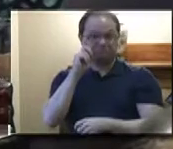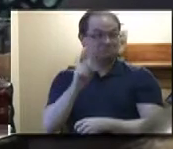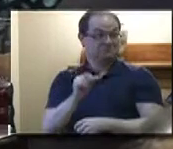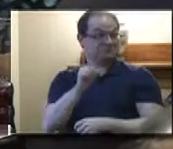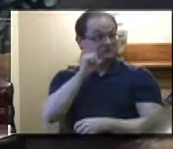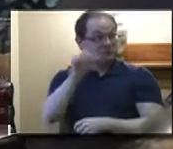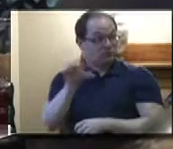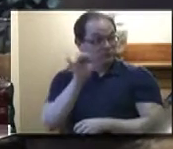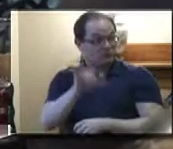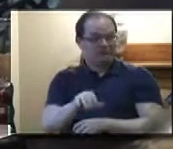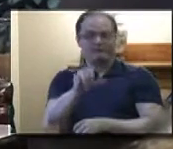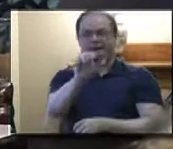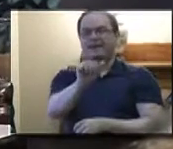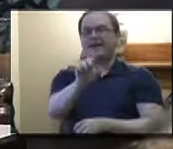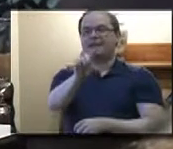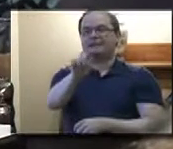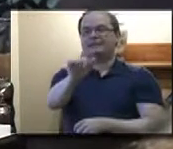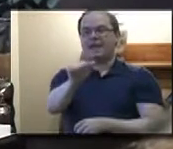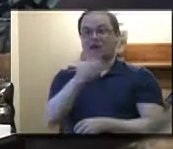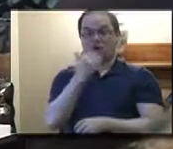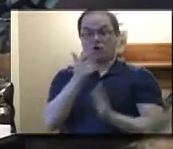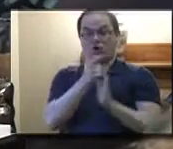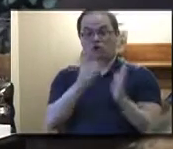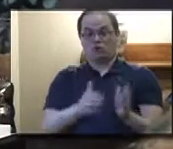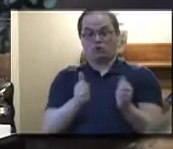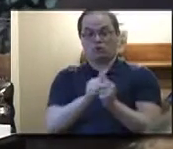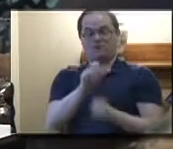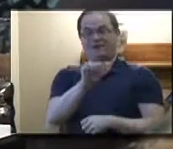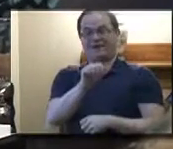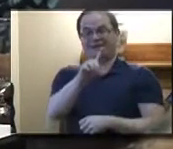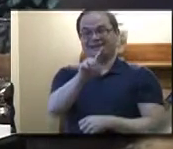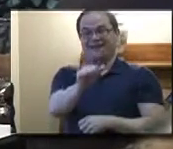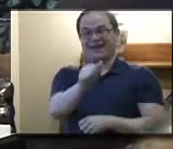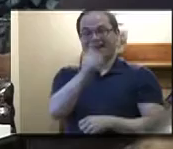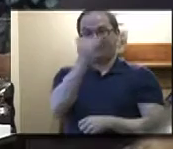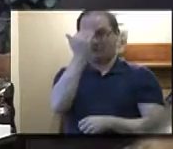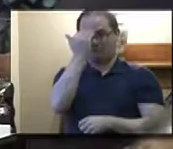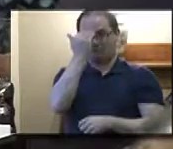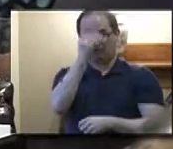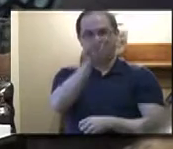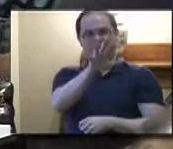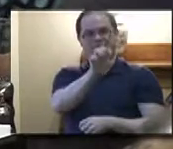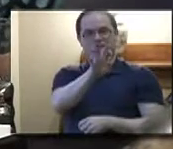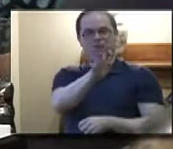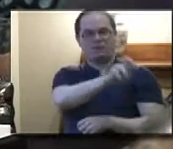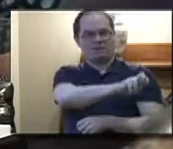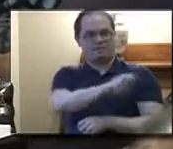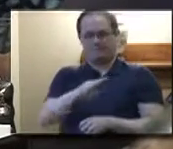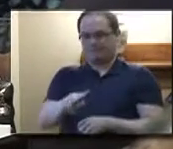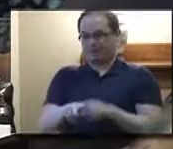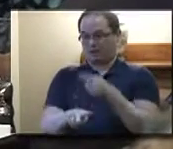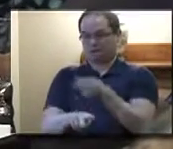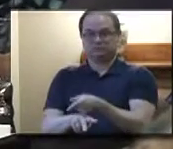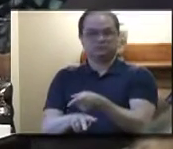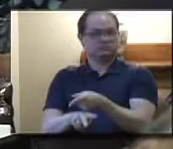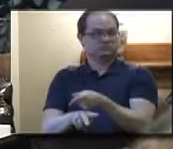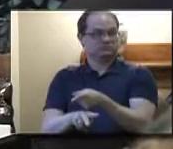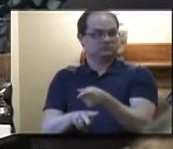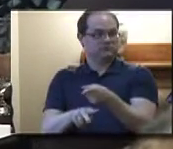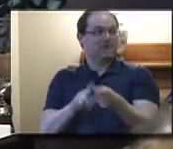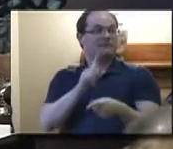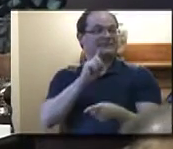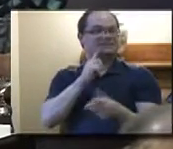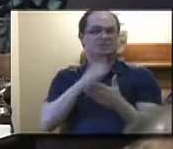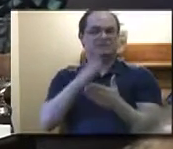don't, then the ADA, a good lawyer with the American with Disabilities Act 504, can come back and there can be